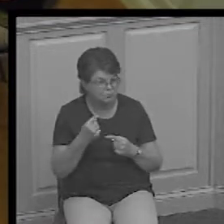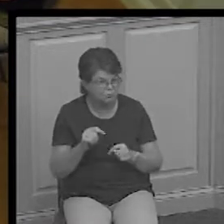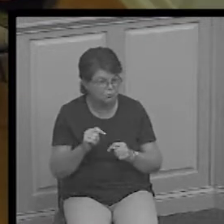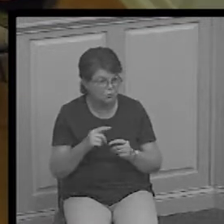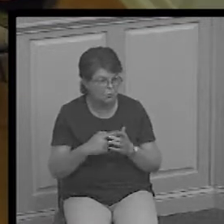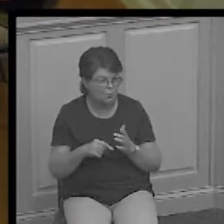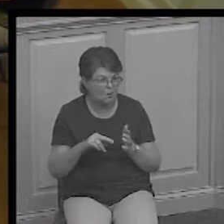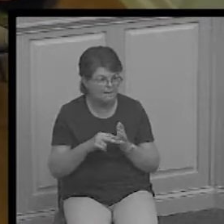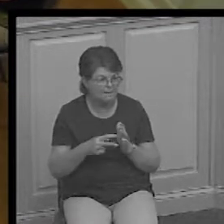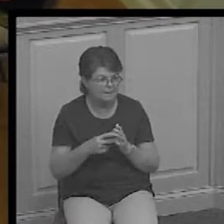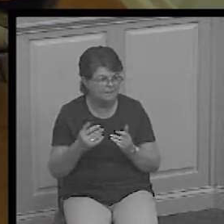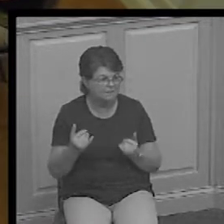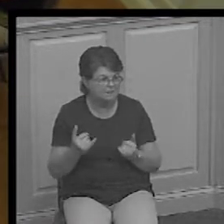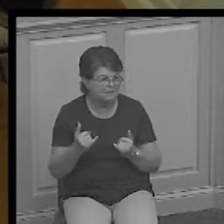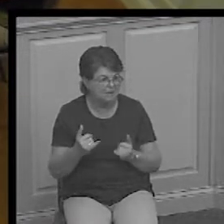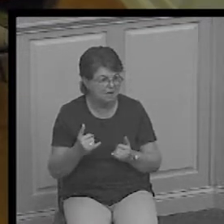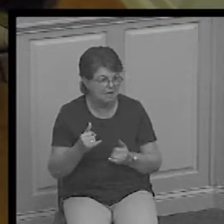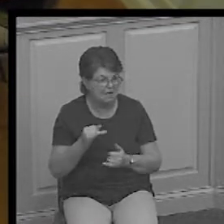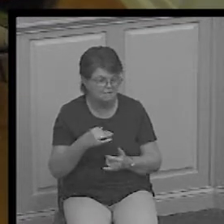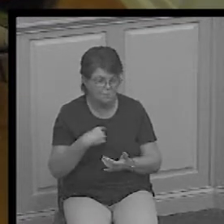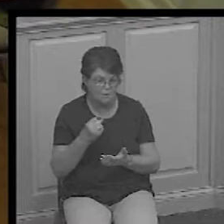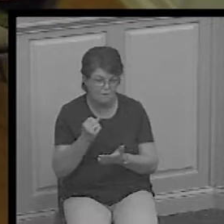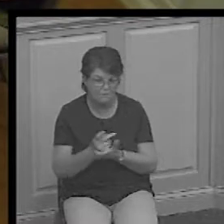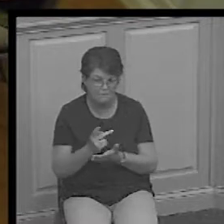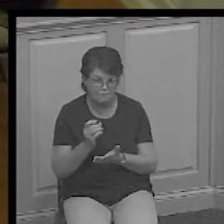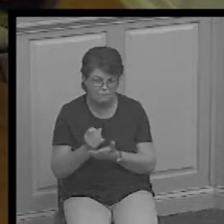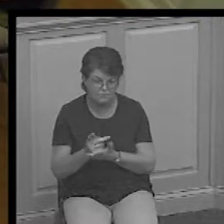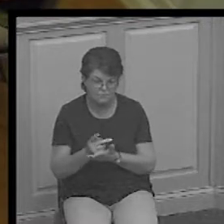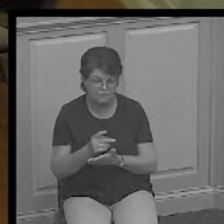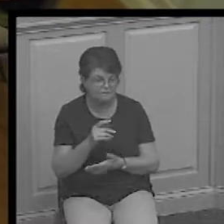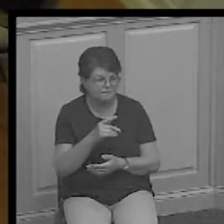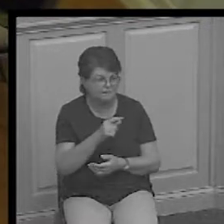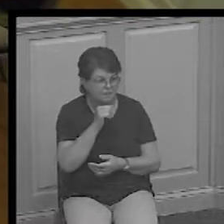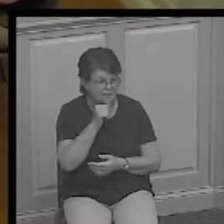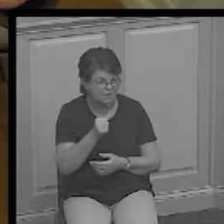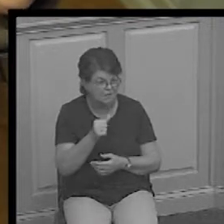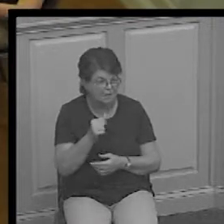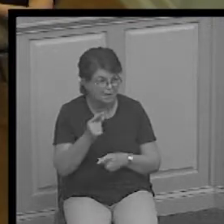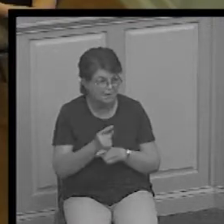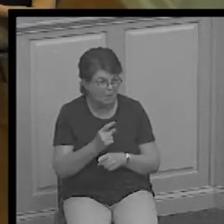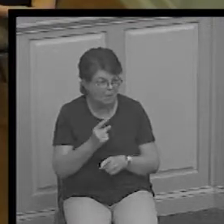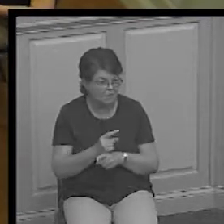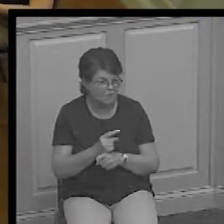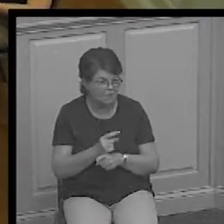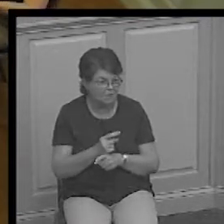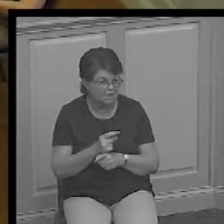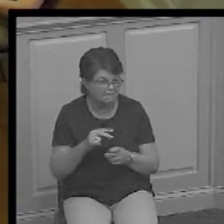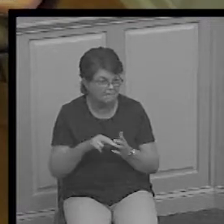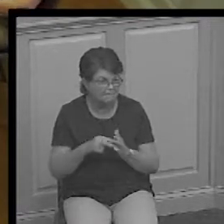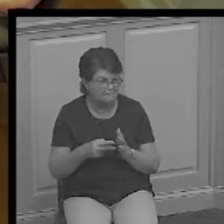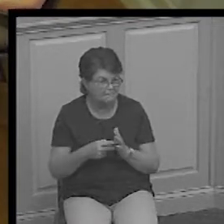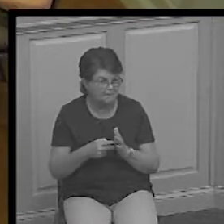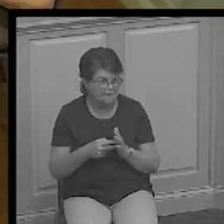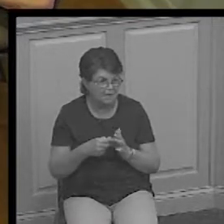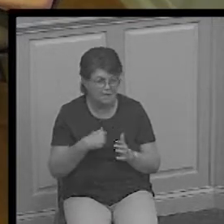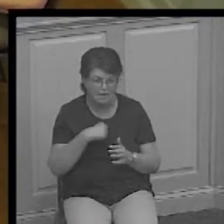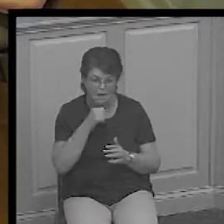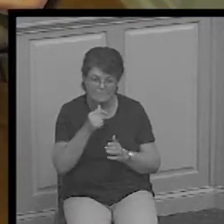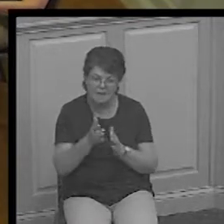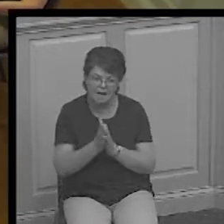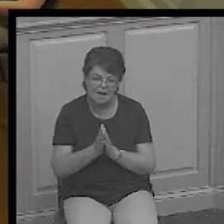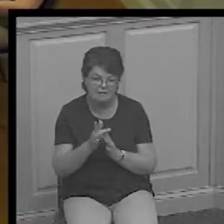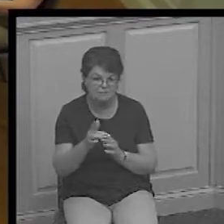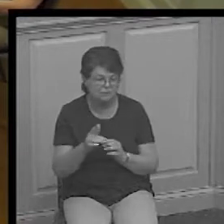what it means today. Yeah. If we approve these things and it says it's not appropriate, that means I'm not coming to you all to ask you